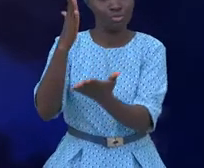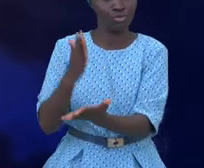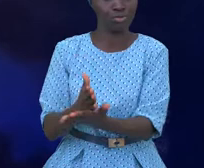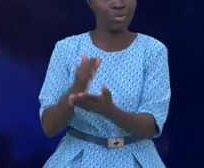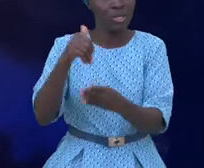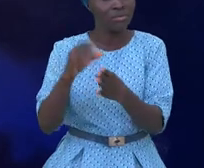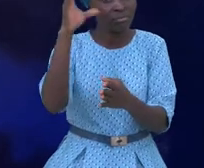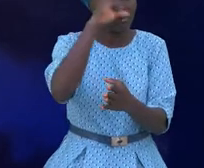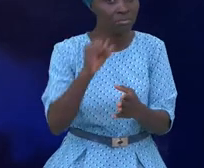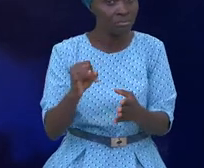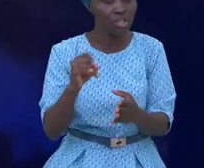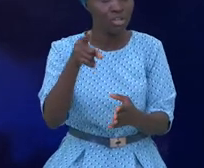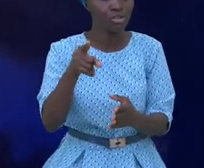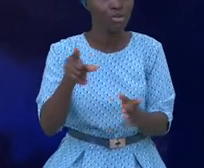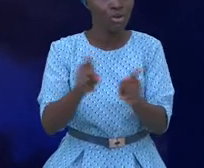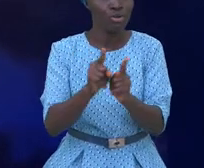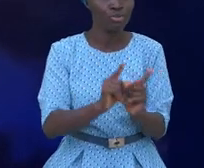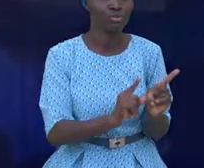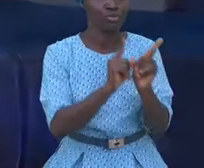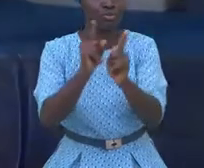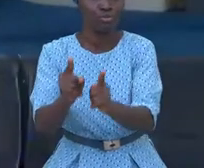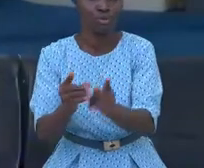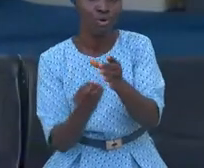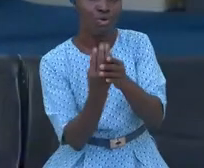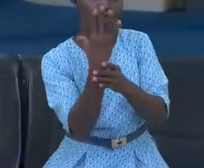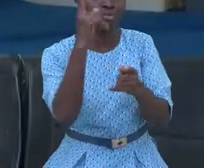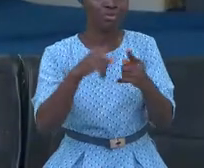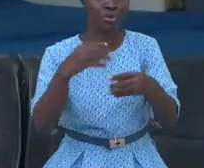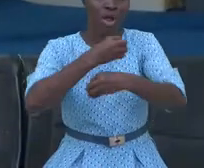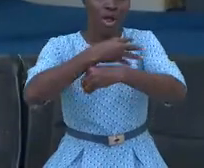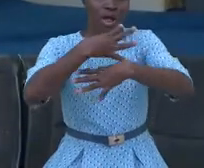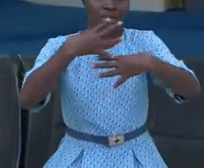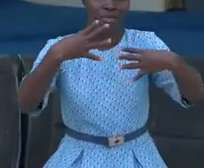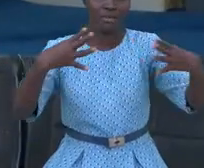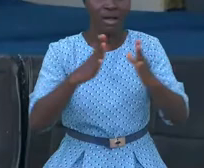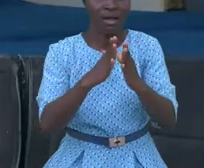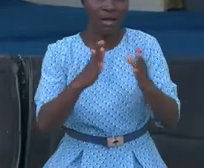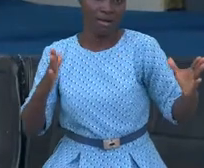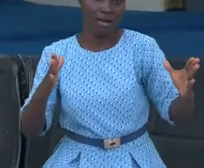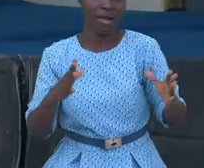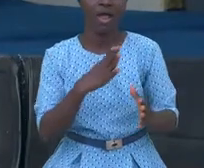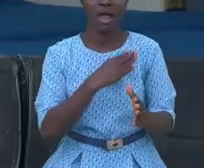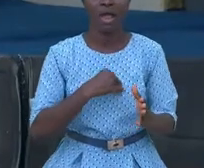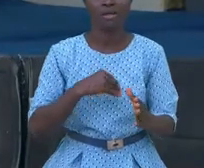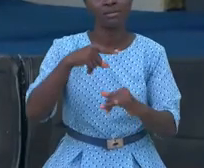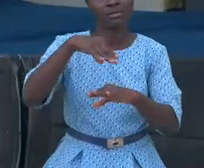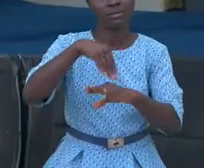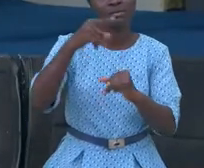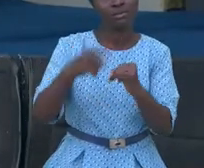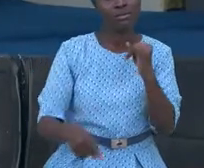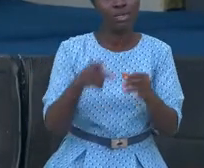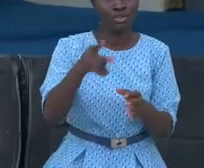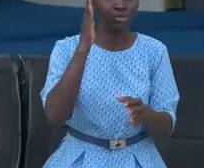go to expanding. And when you do that, eventually you